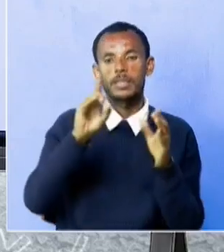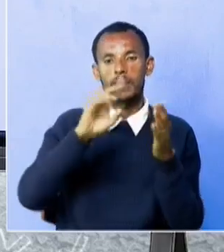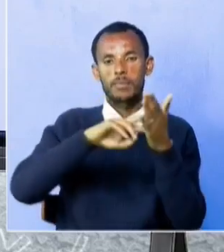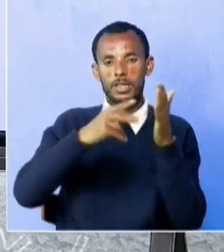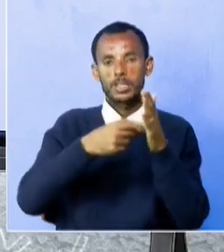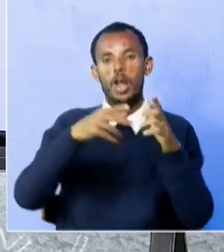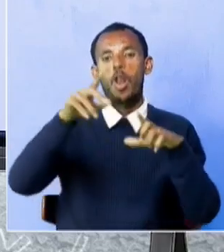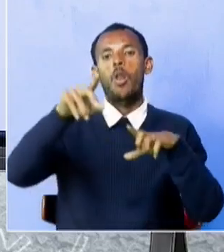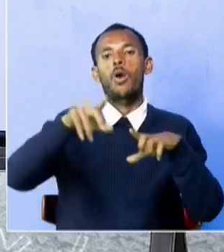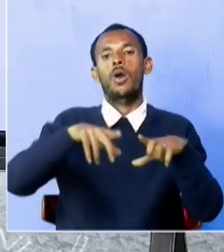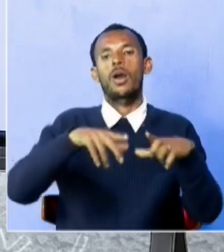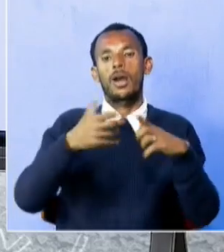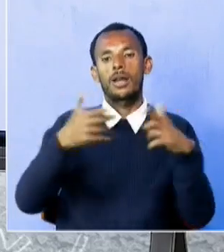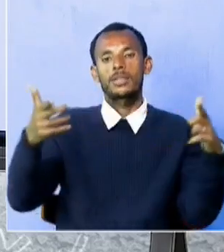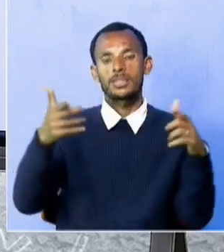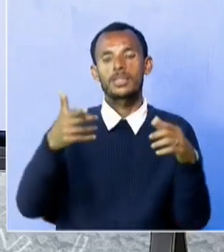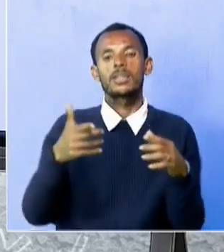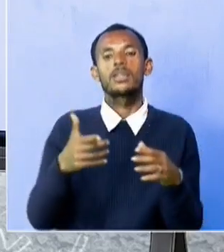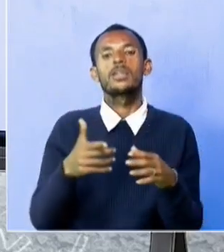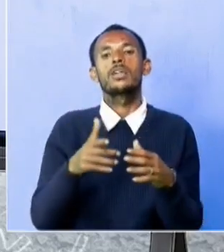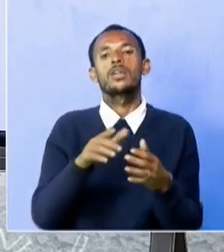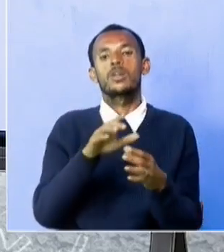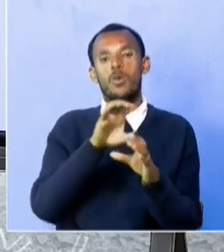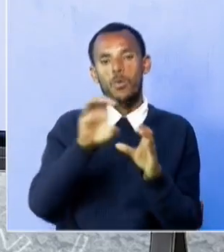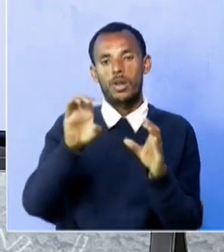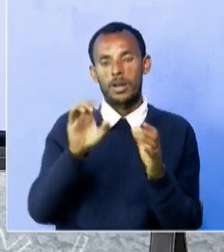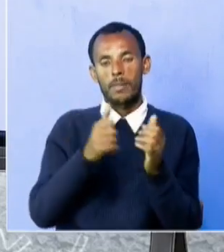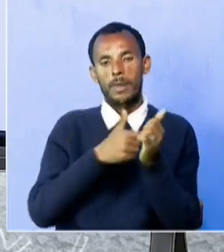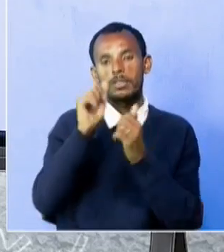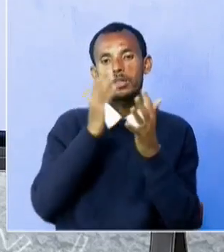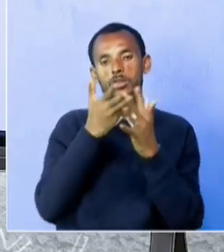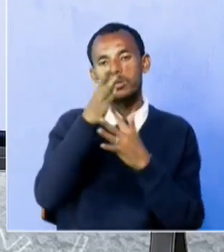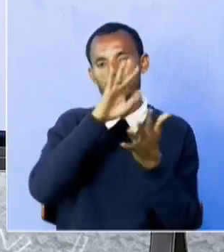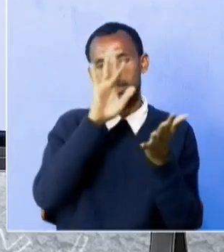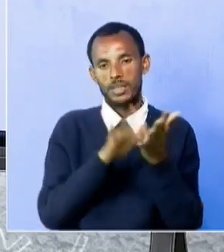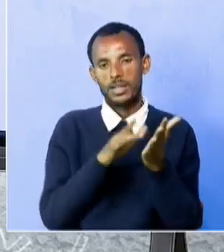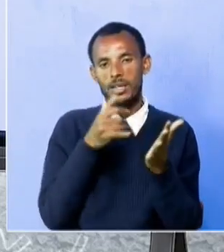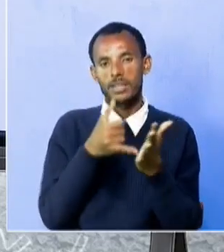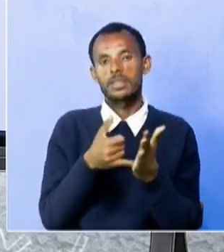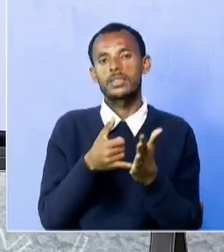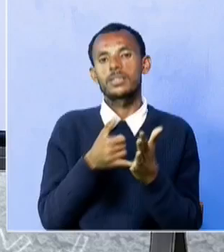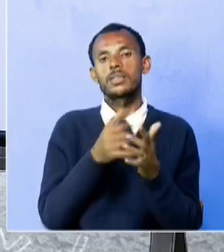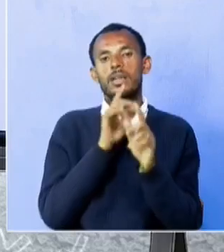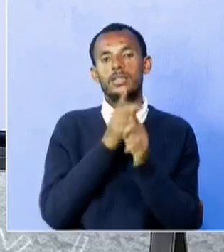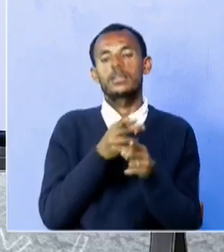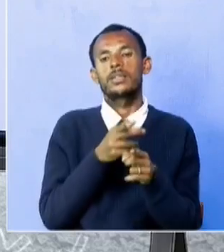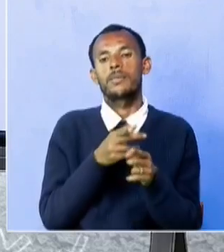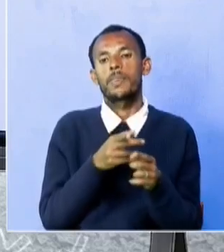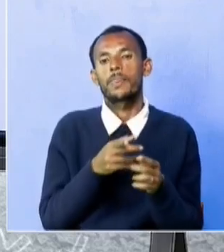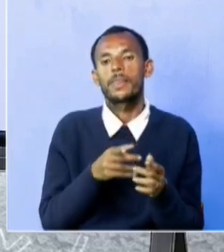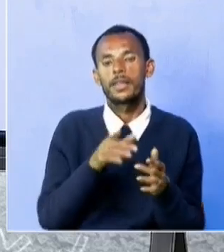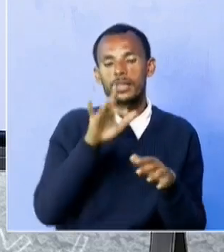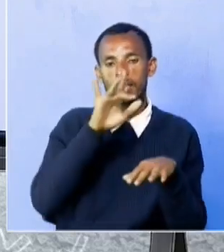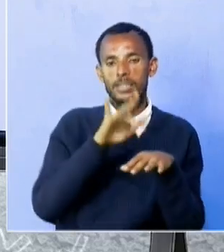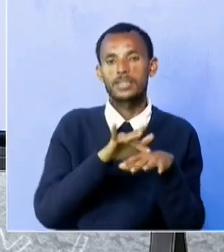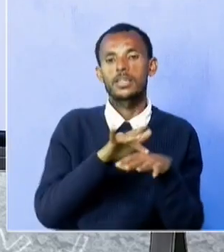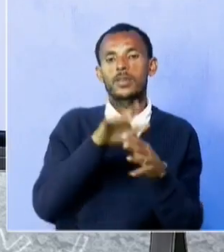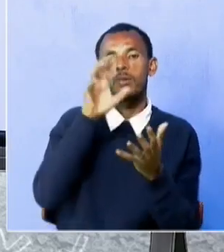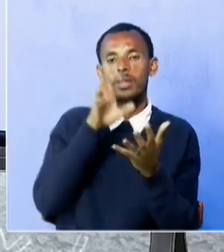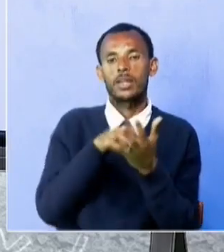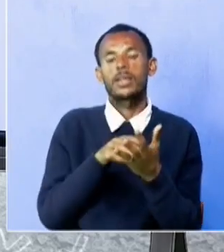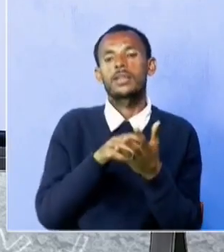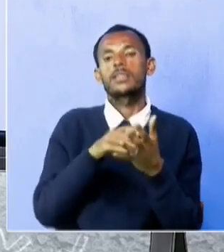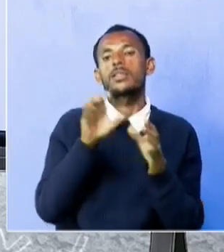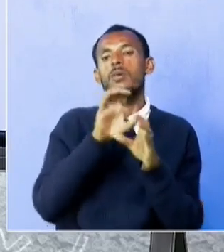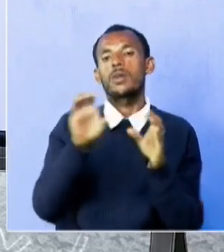the longest chord passing through the center, so it has a possibility of touching or containing the chord.